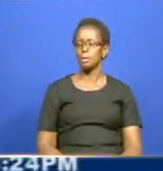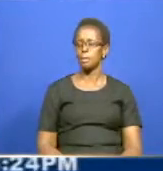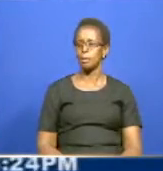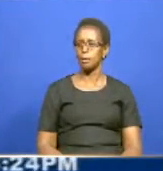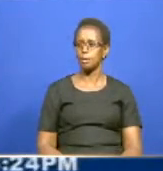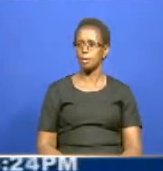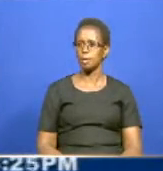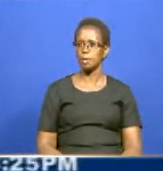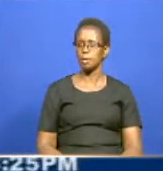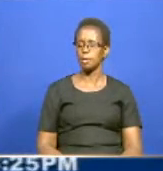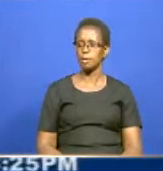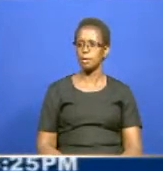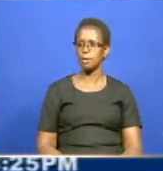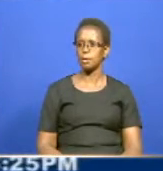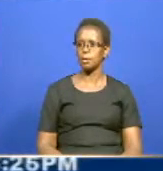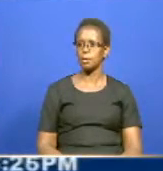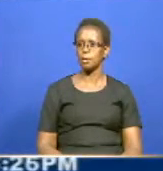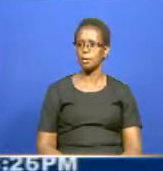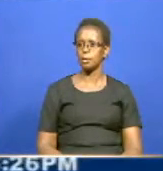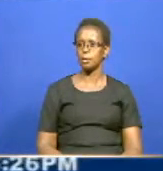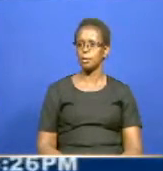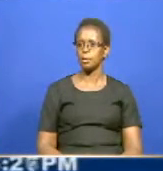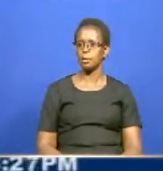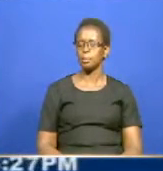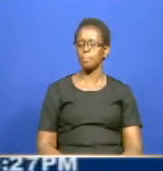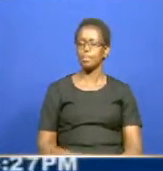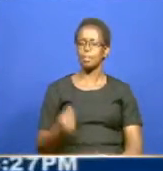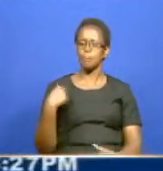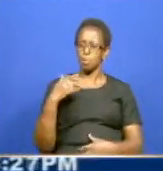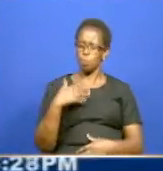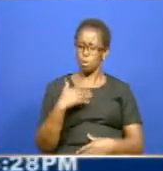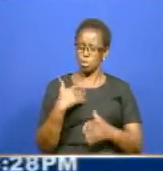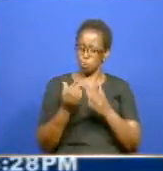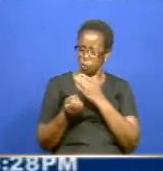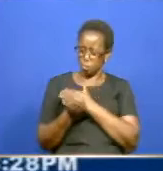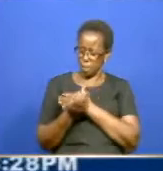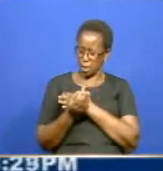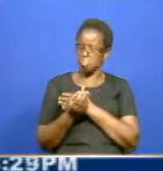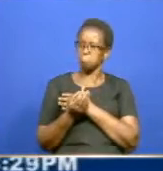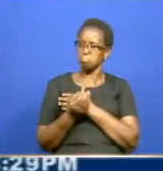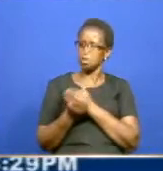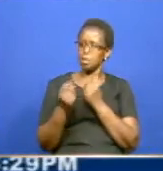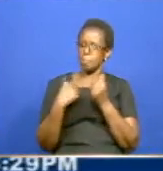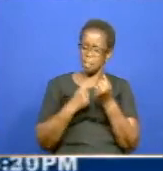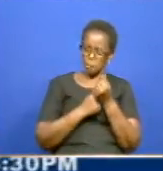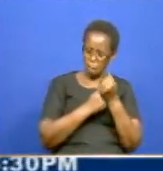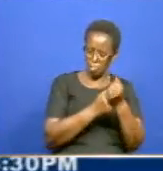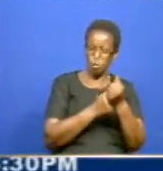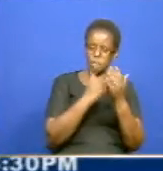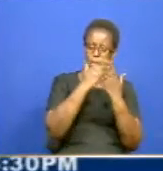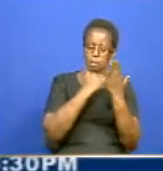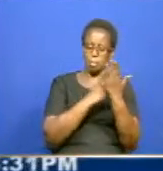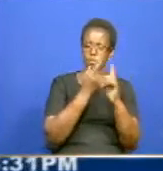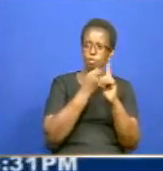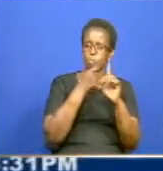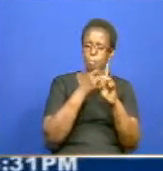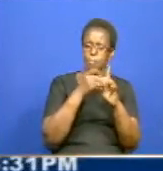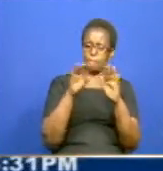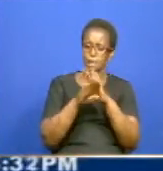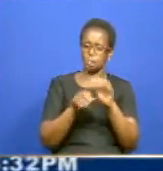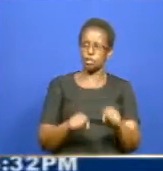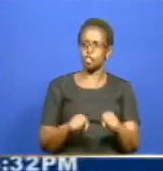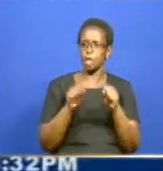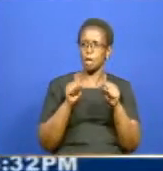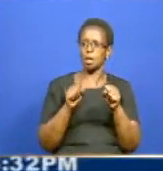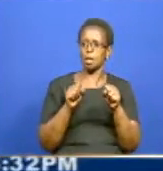state that while I support the statement from my vice chair, I think that